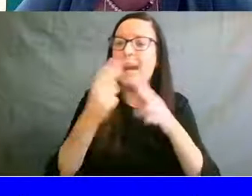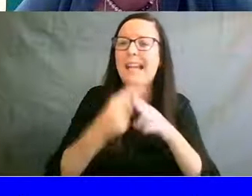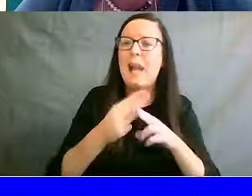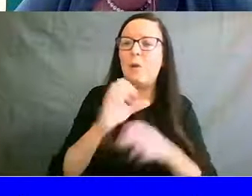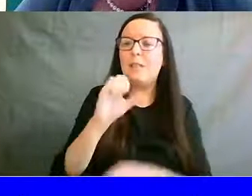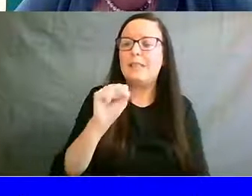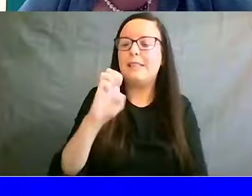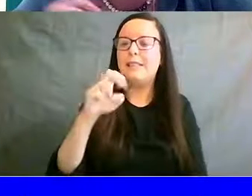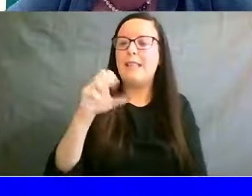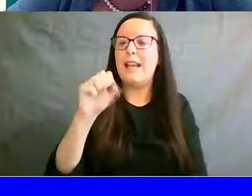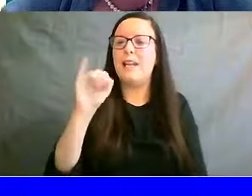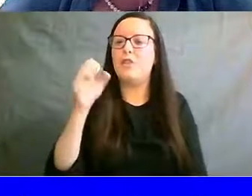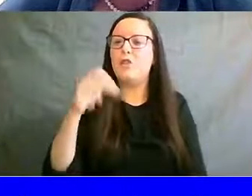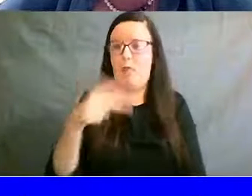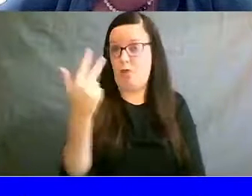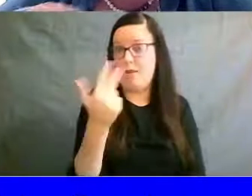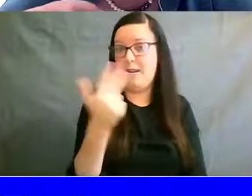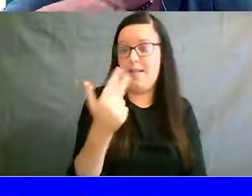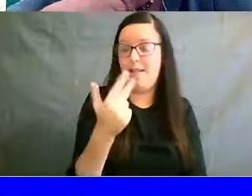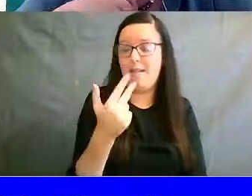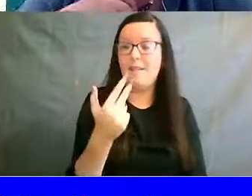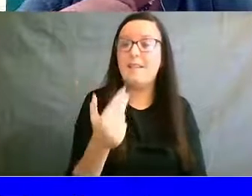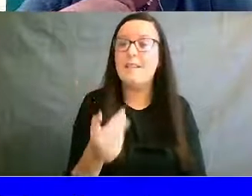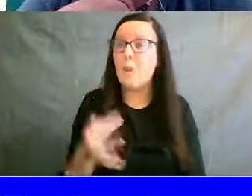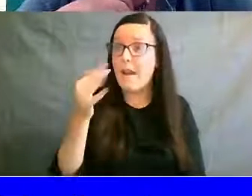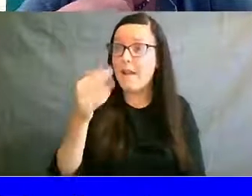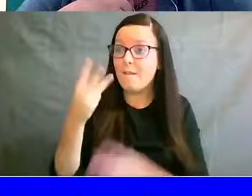you're listening, if you ever want to come back and work